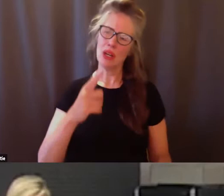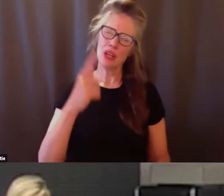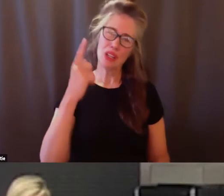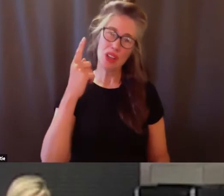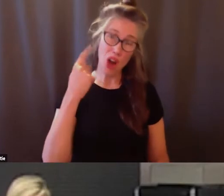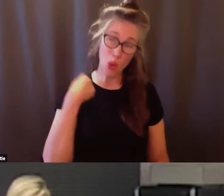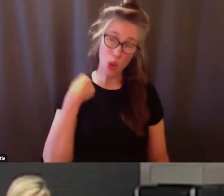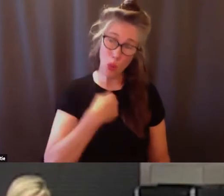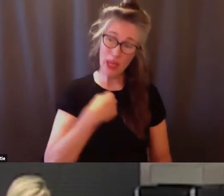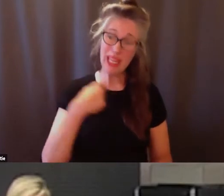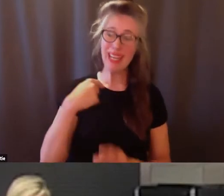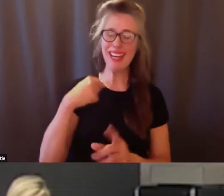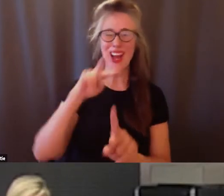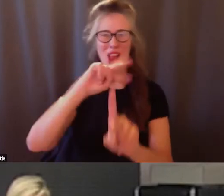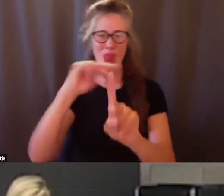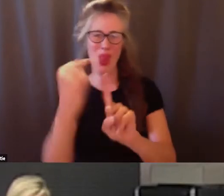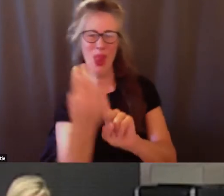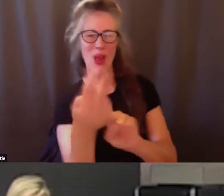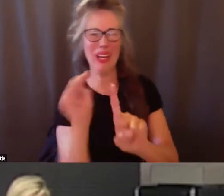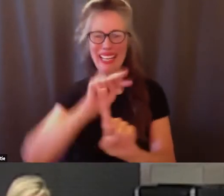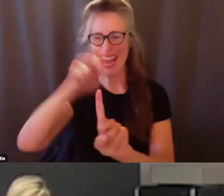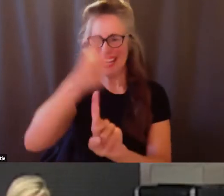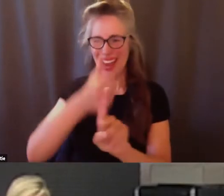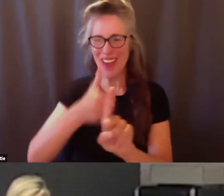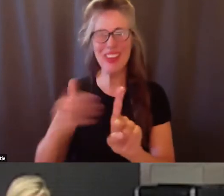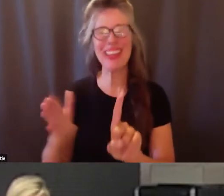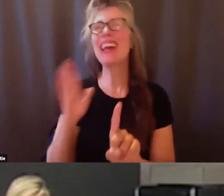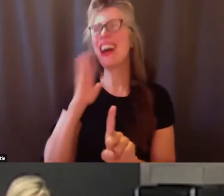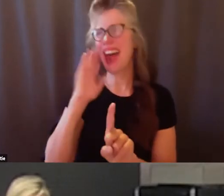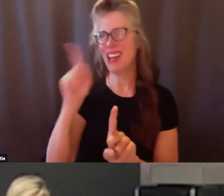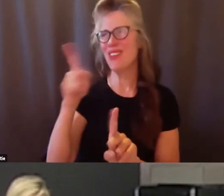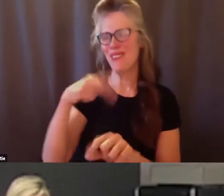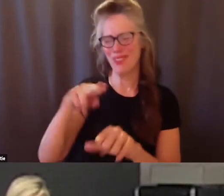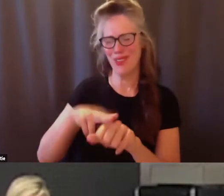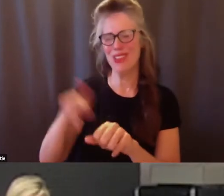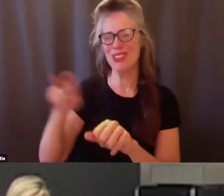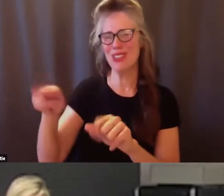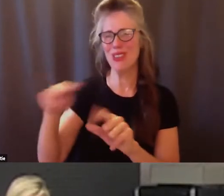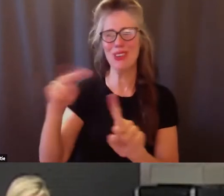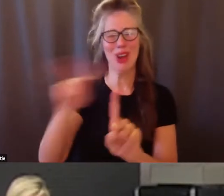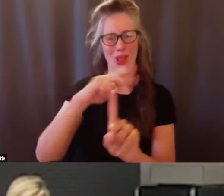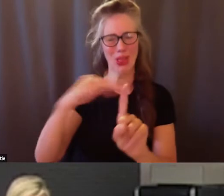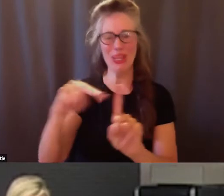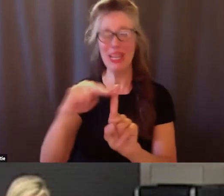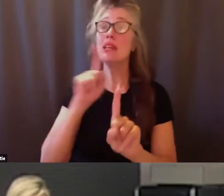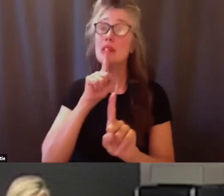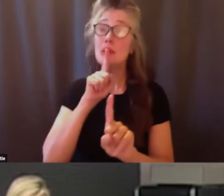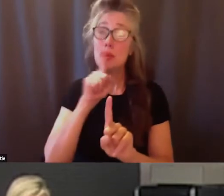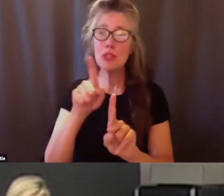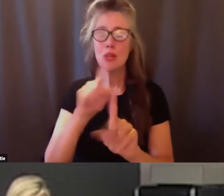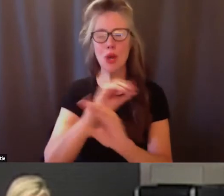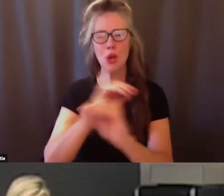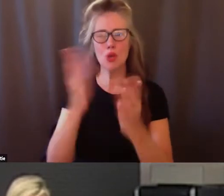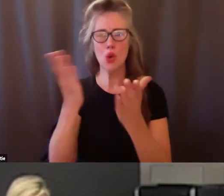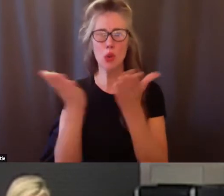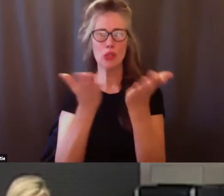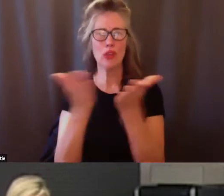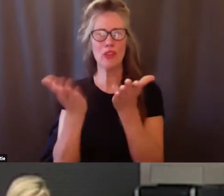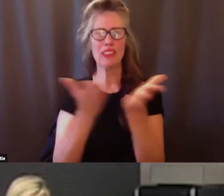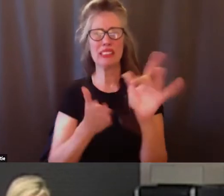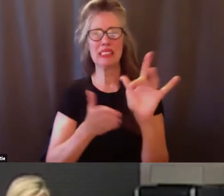And of course you are. Once you bring things to us, you're always looking at everything. And to make insurance that no services are